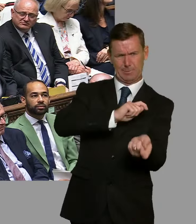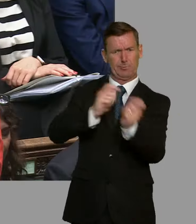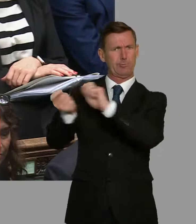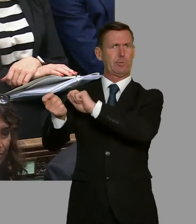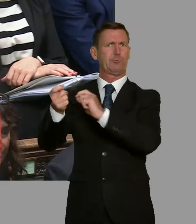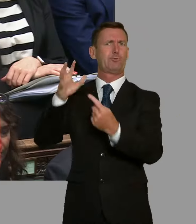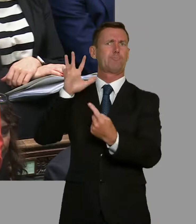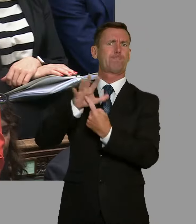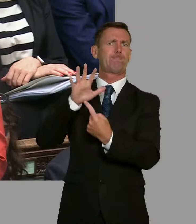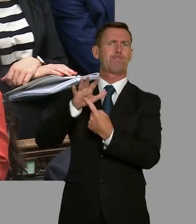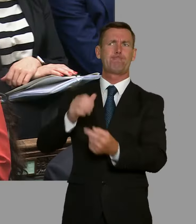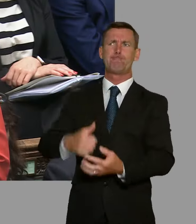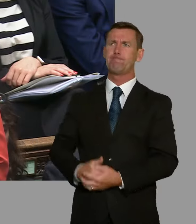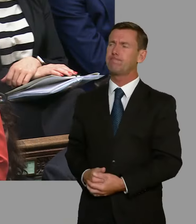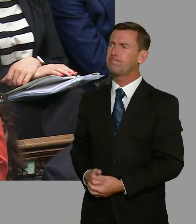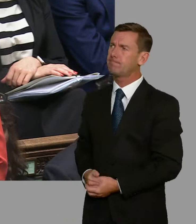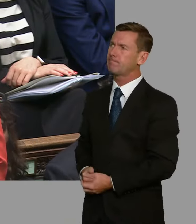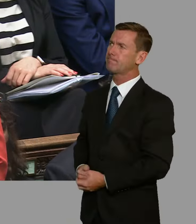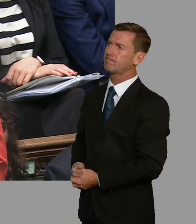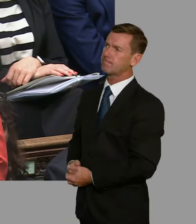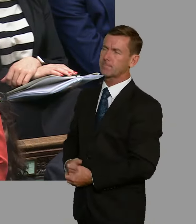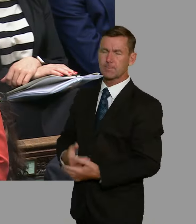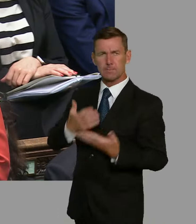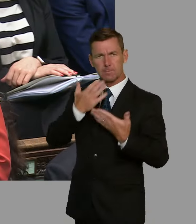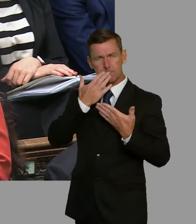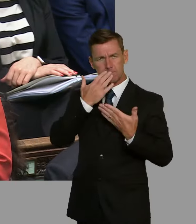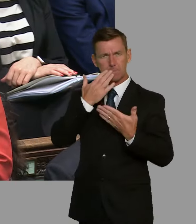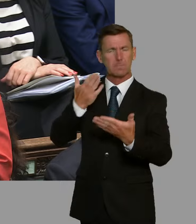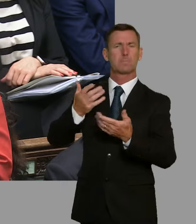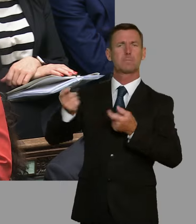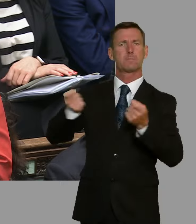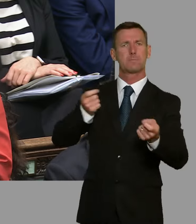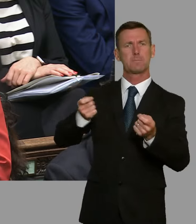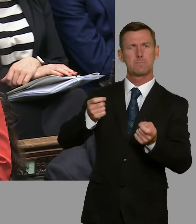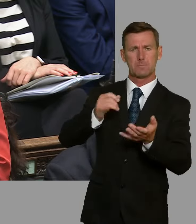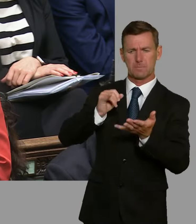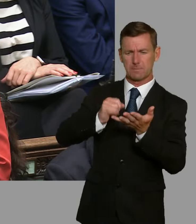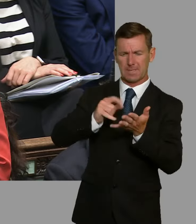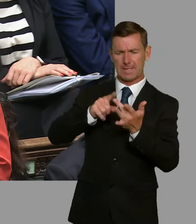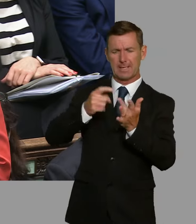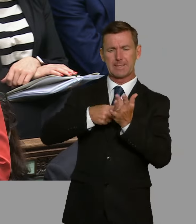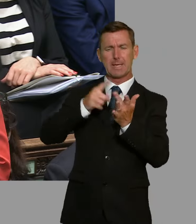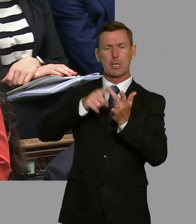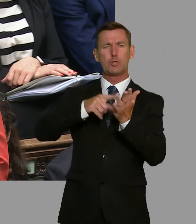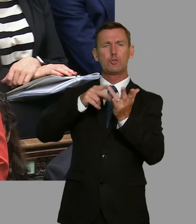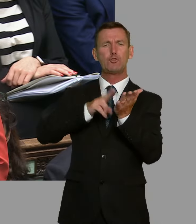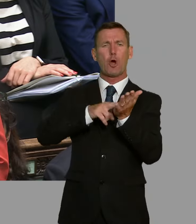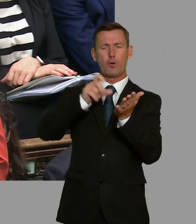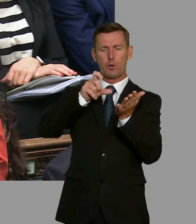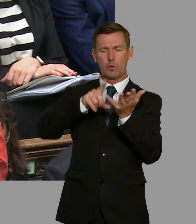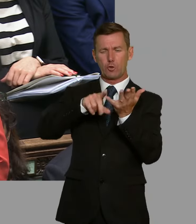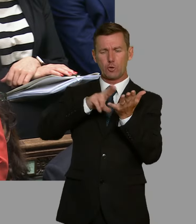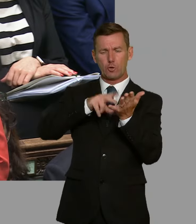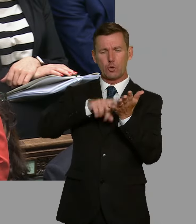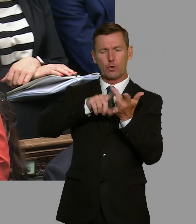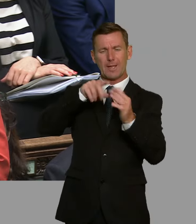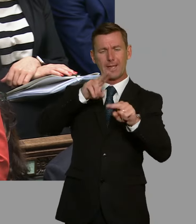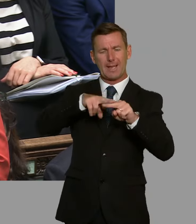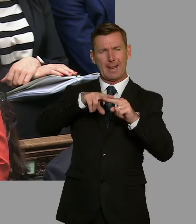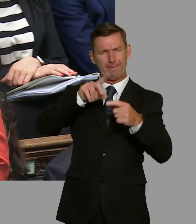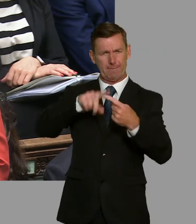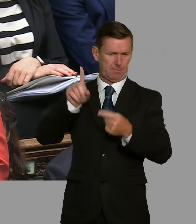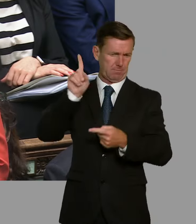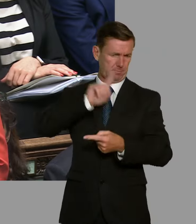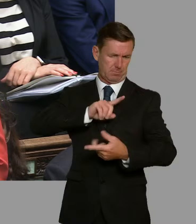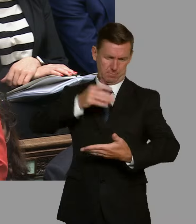published yesterday laid out the fundamental changes that are needed for our water sector. This is felt no more acutely than in my constituency of Chichester.